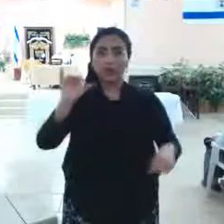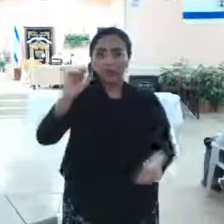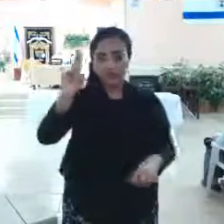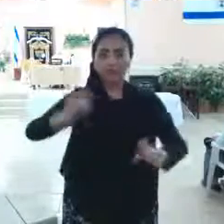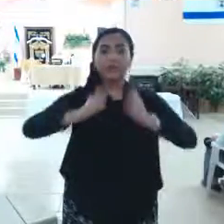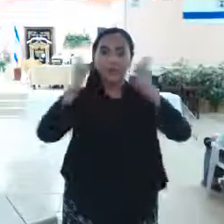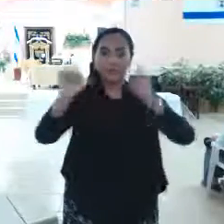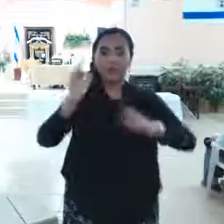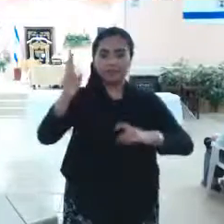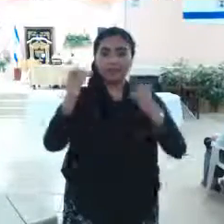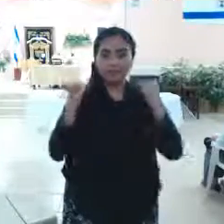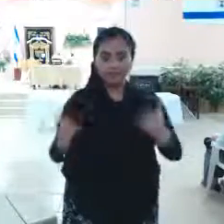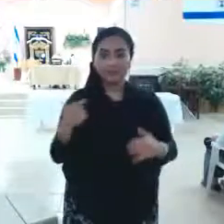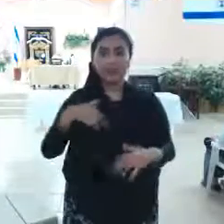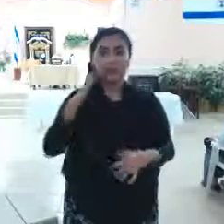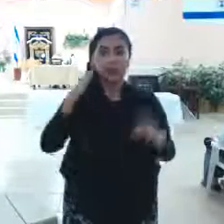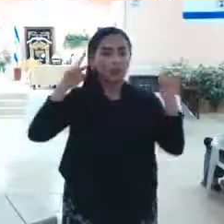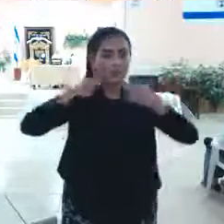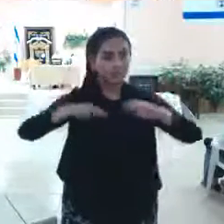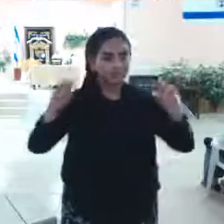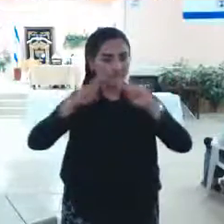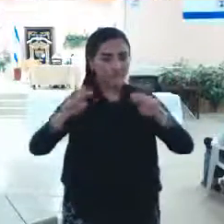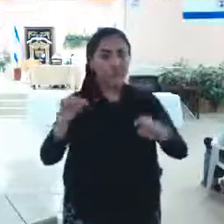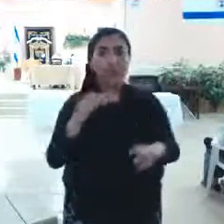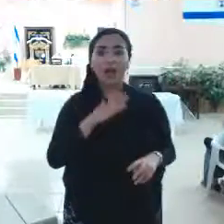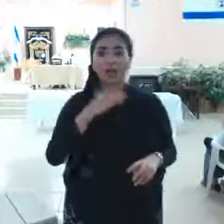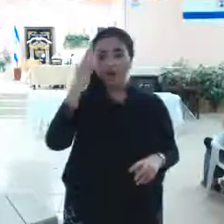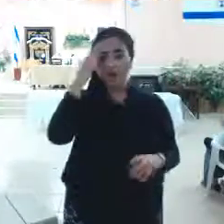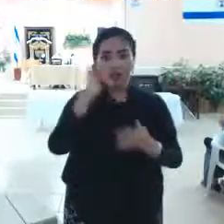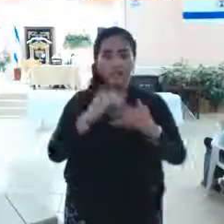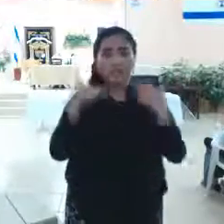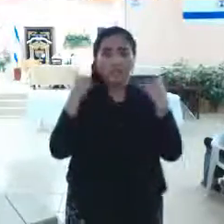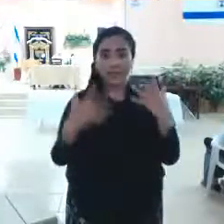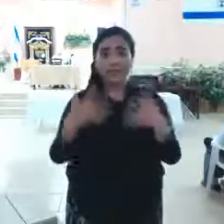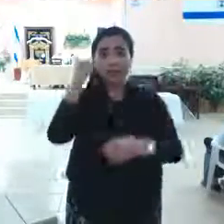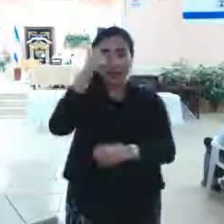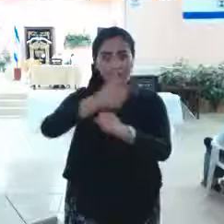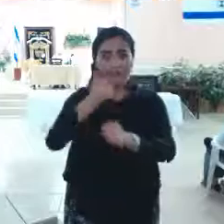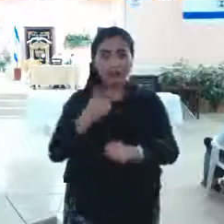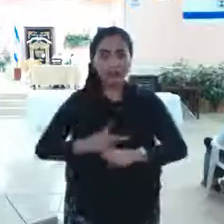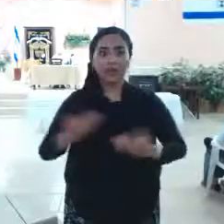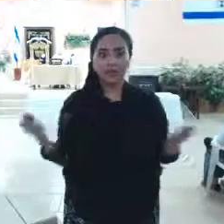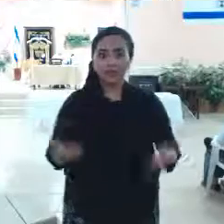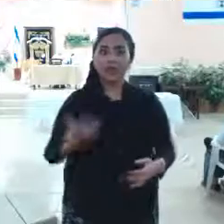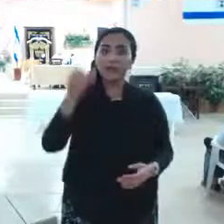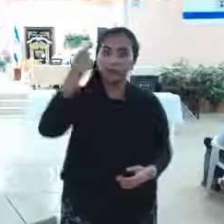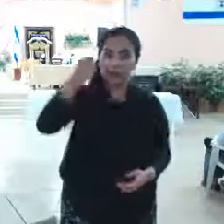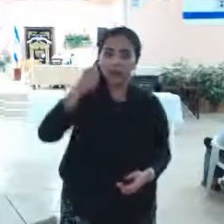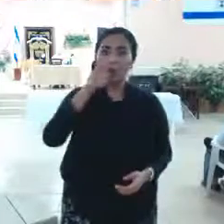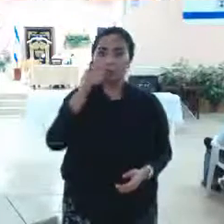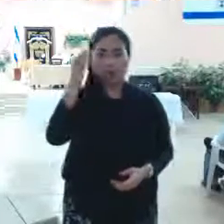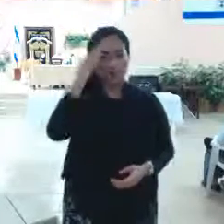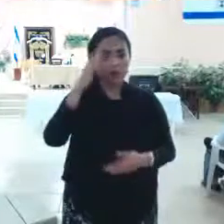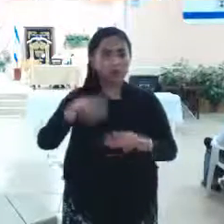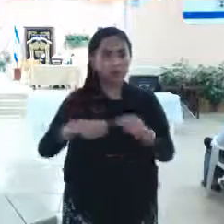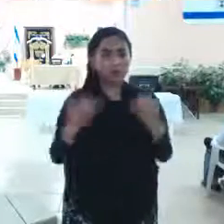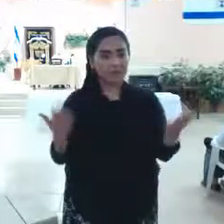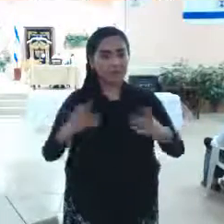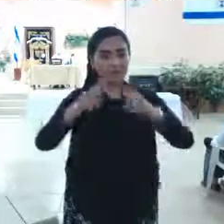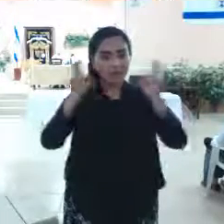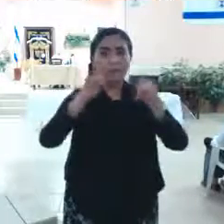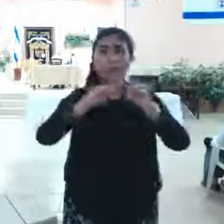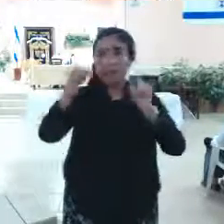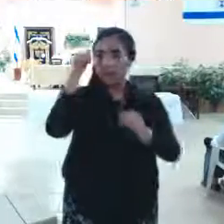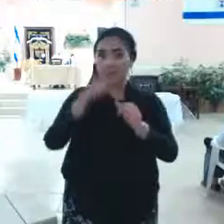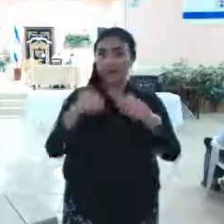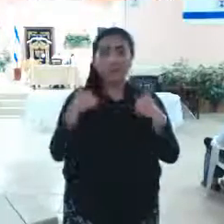Aleluya. Hallelujah. A ver, vamos a Now, analizar. let's analyze. I know that there are many brothers and sisters here and there that you already know this